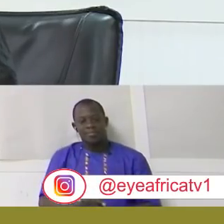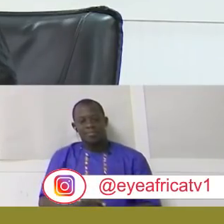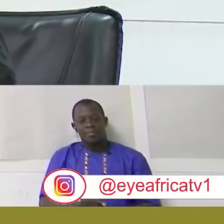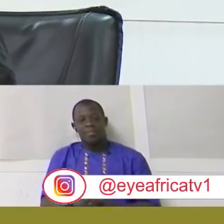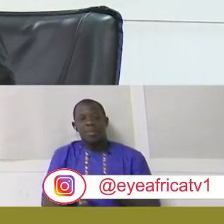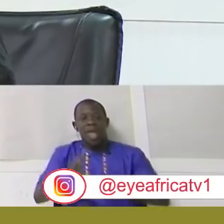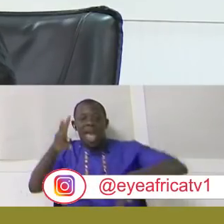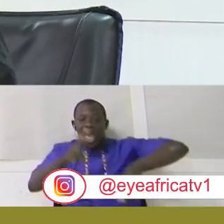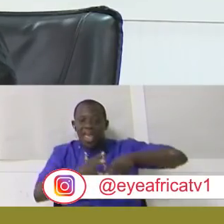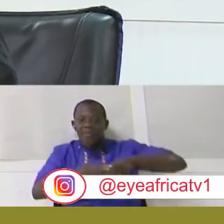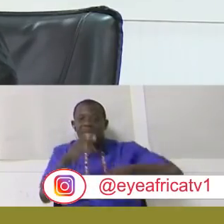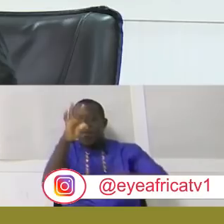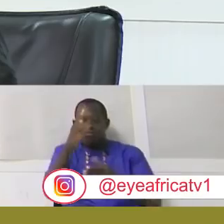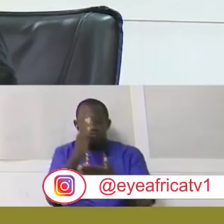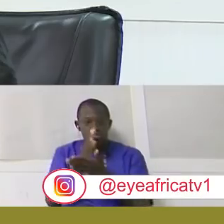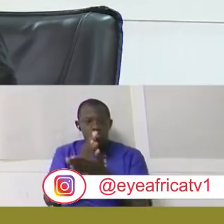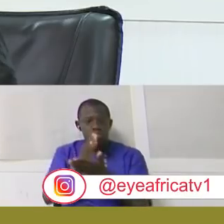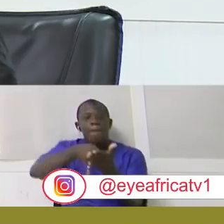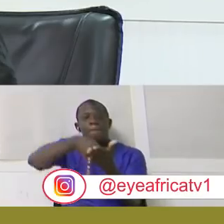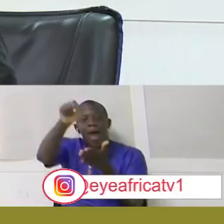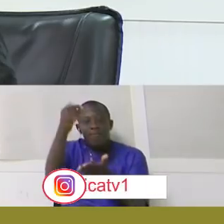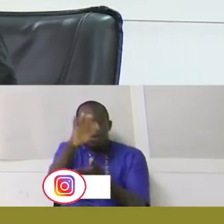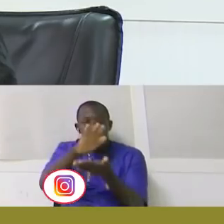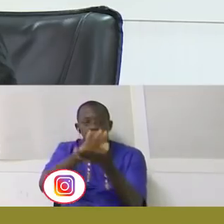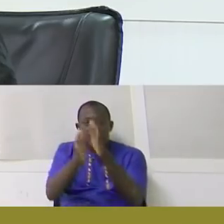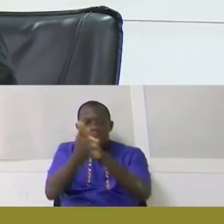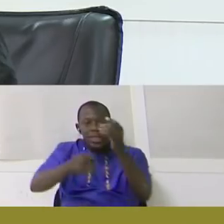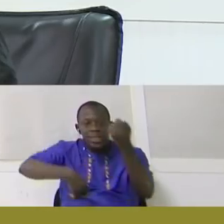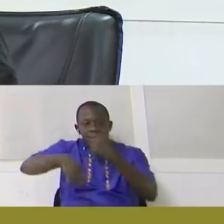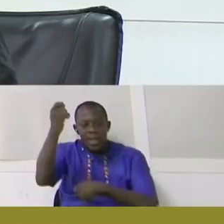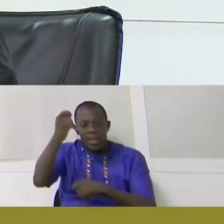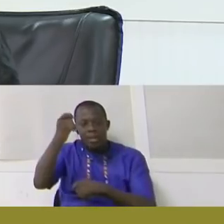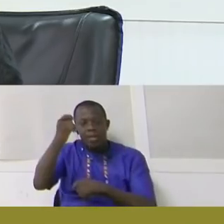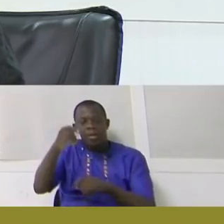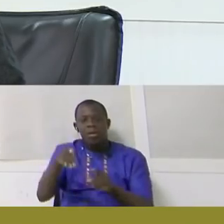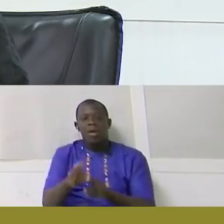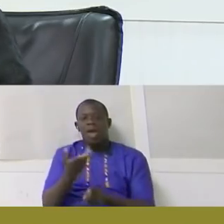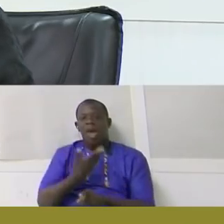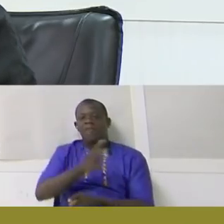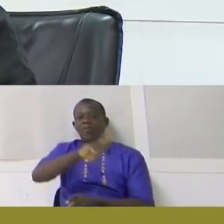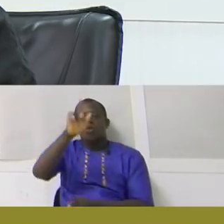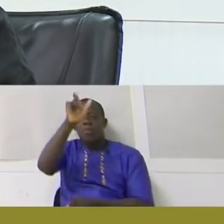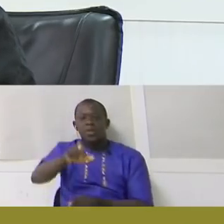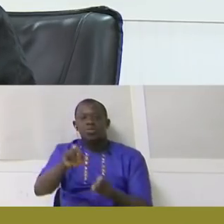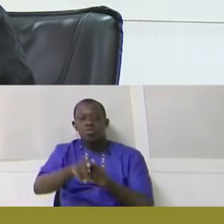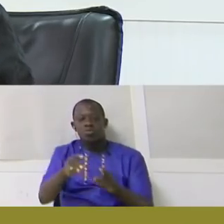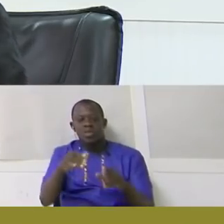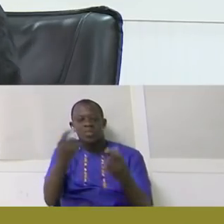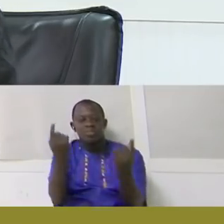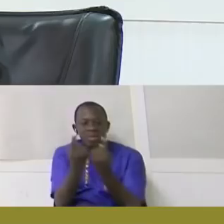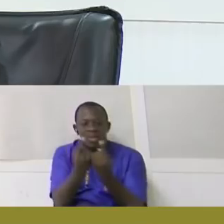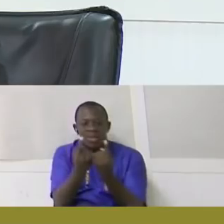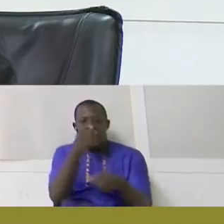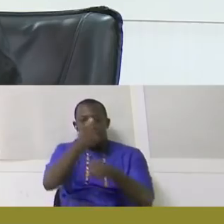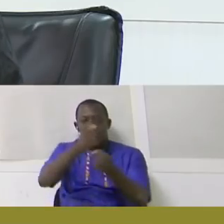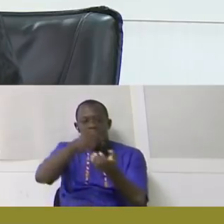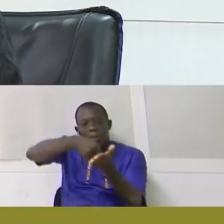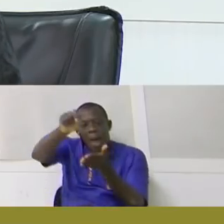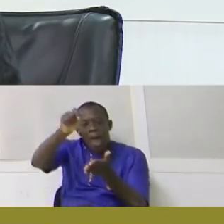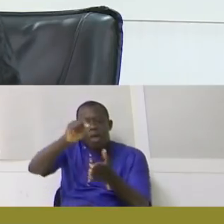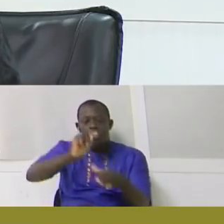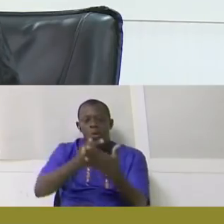te HIV su don jaay and if HIV was to be sold do am ken ku ko sam di jaay waxatuma la nga am client bu ko